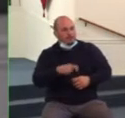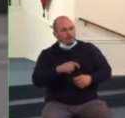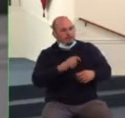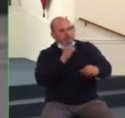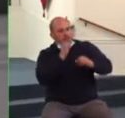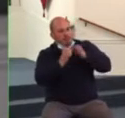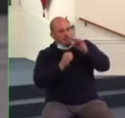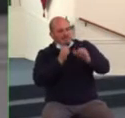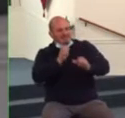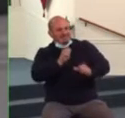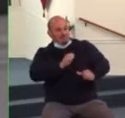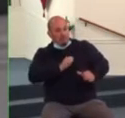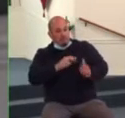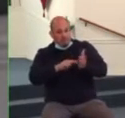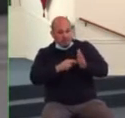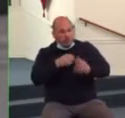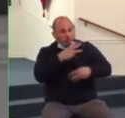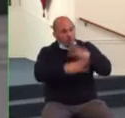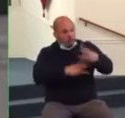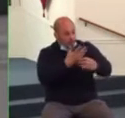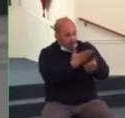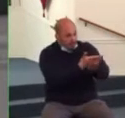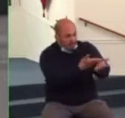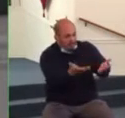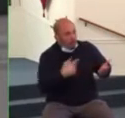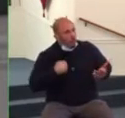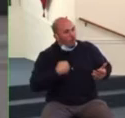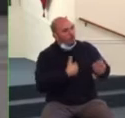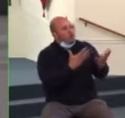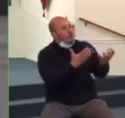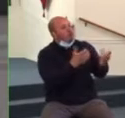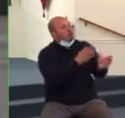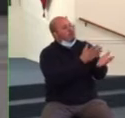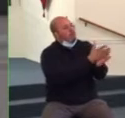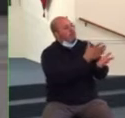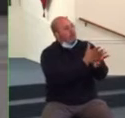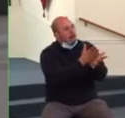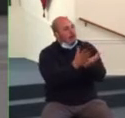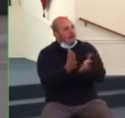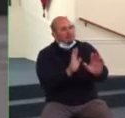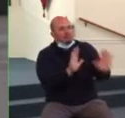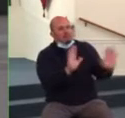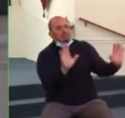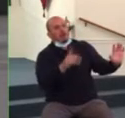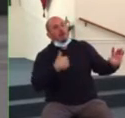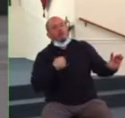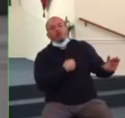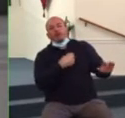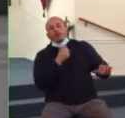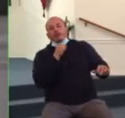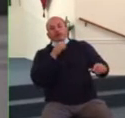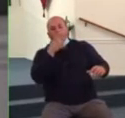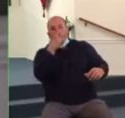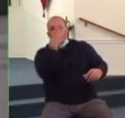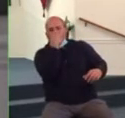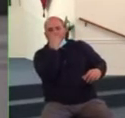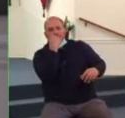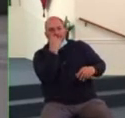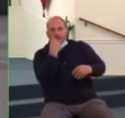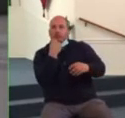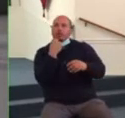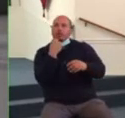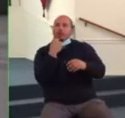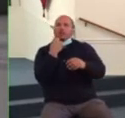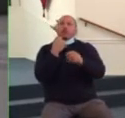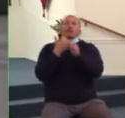what God wants in our lives. In one of our readings just a minute ago, Jesus modeled this for us when he said to God in prayer, "Take this